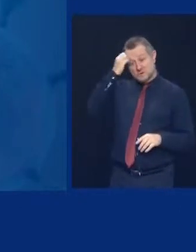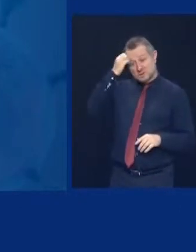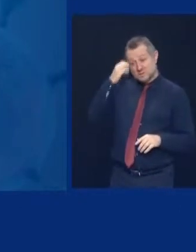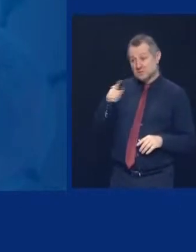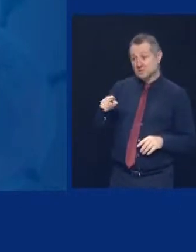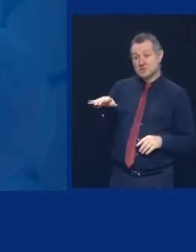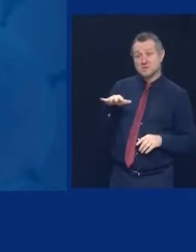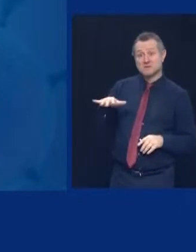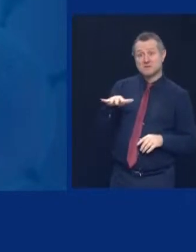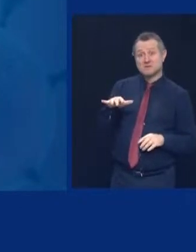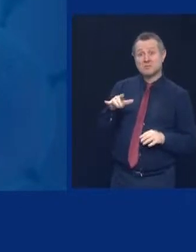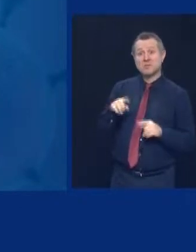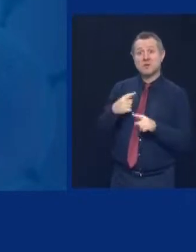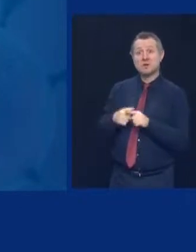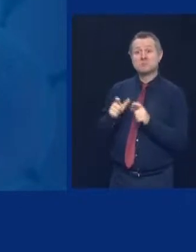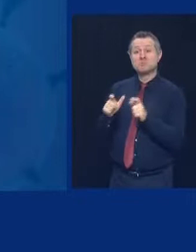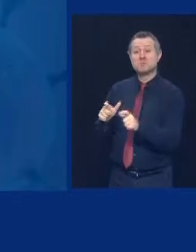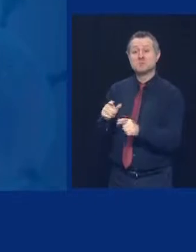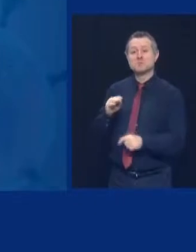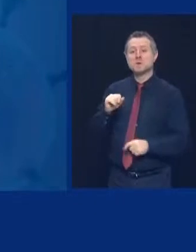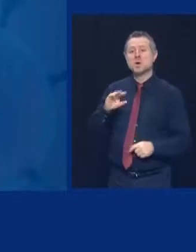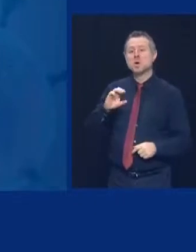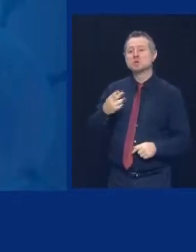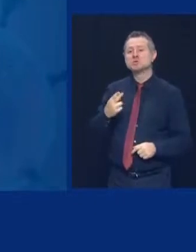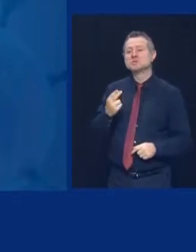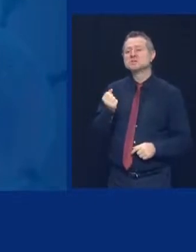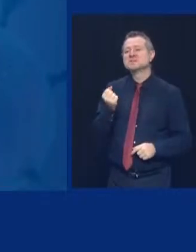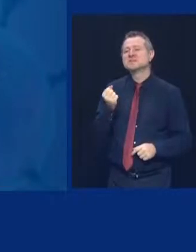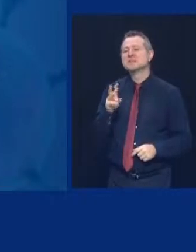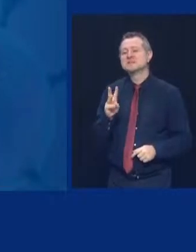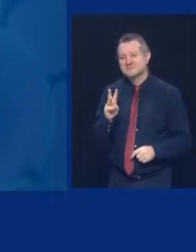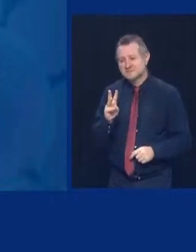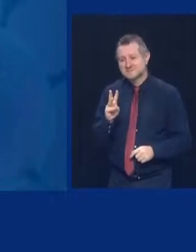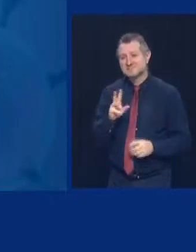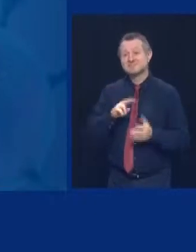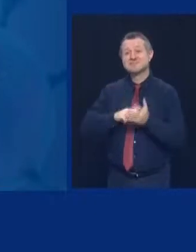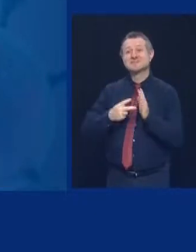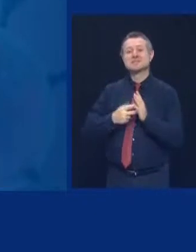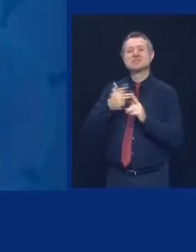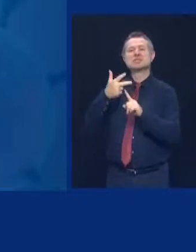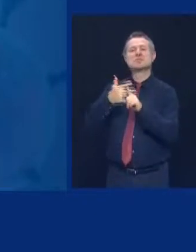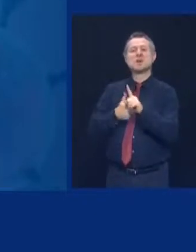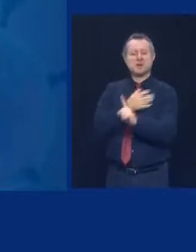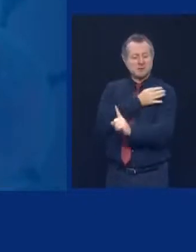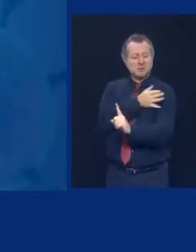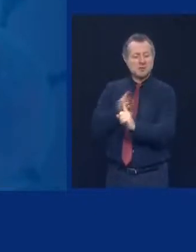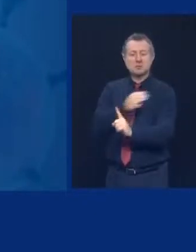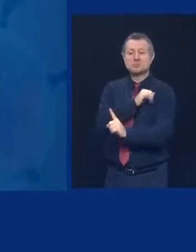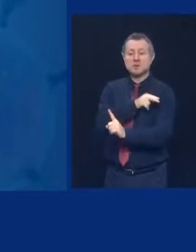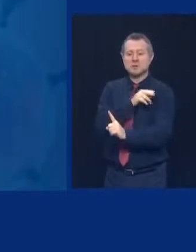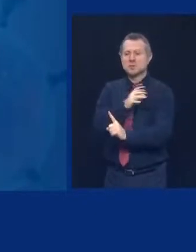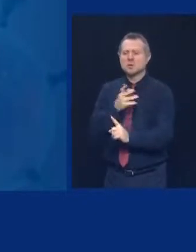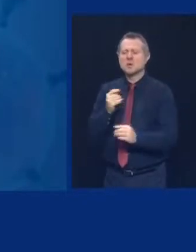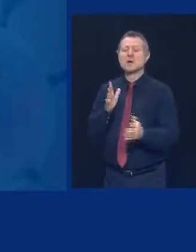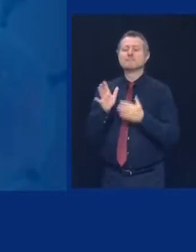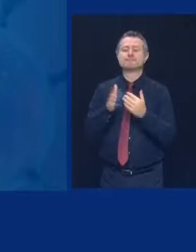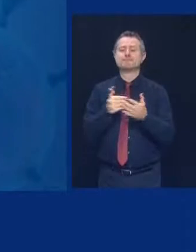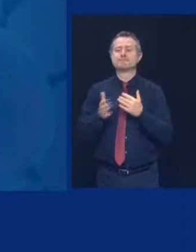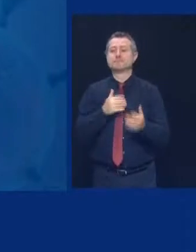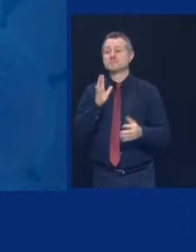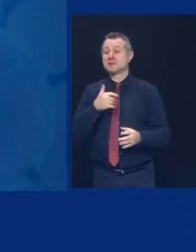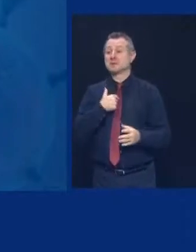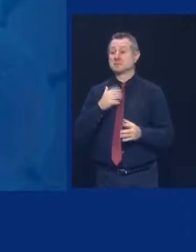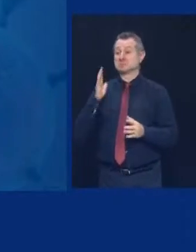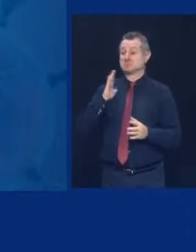16th. That allowed 3 months to the virus, for the virus to come here. So anyway, we go from the highest infection rate after